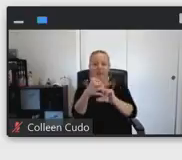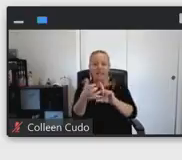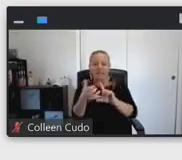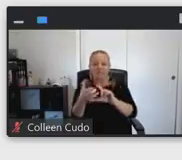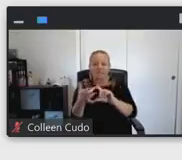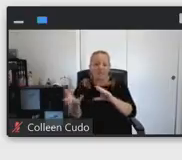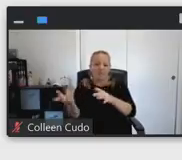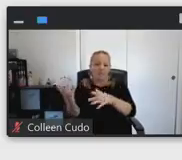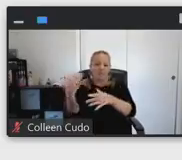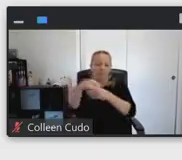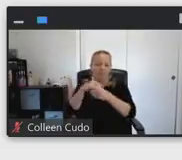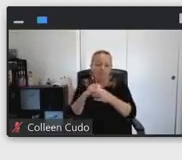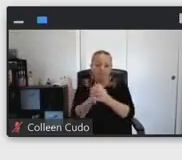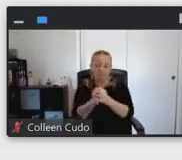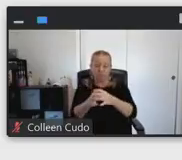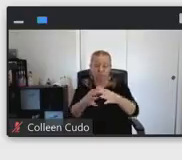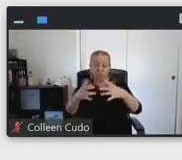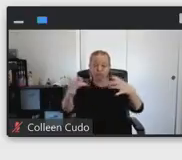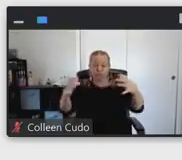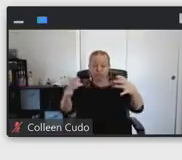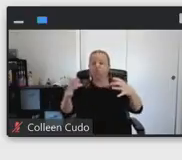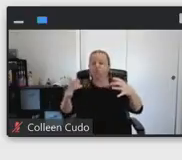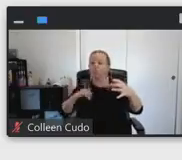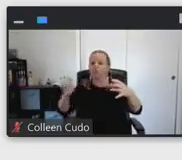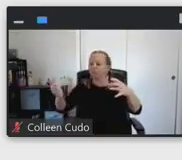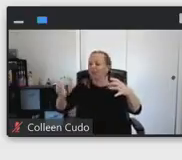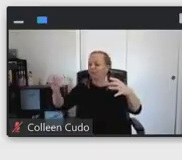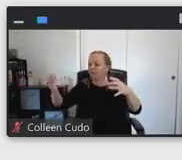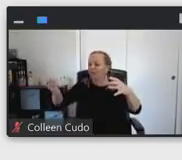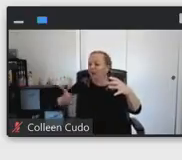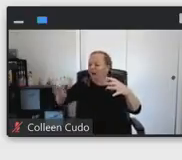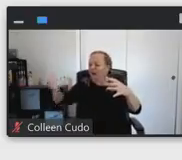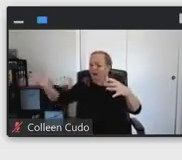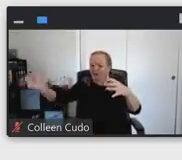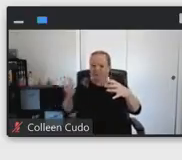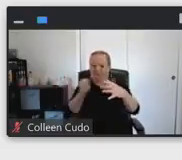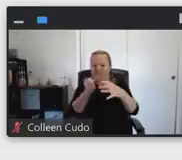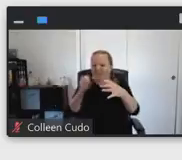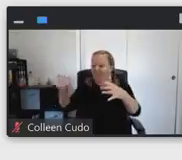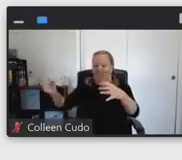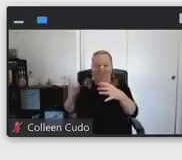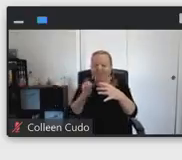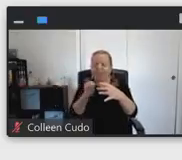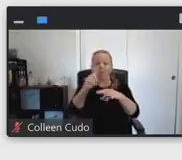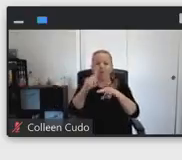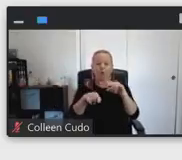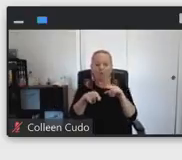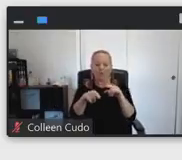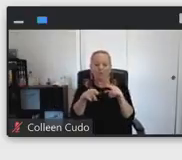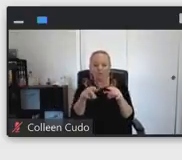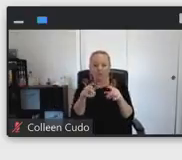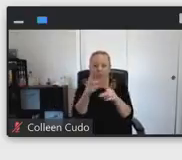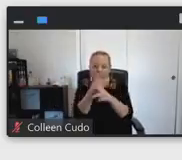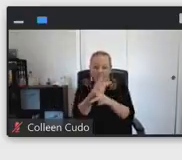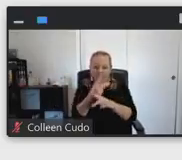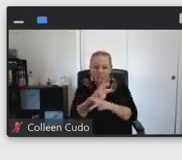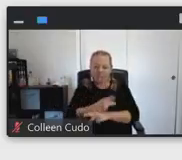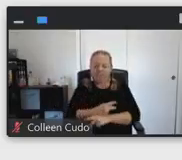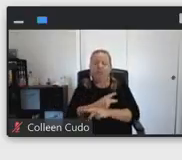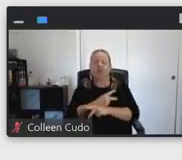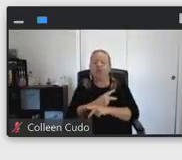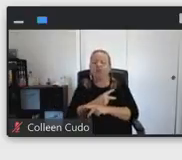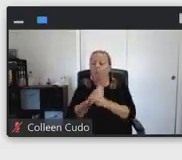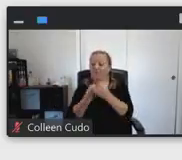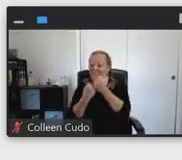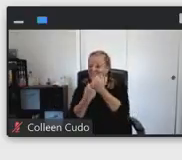more contact tracers up and running that we couldn't take all of our own cases ourselves and we had to ask for surge support from the state.